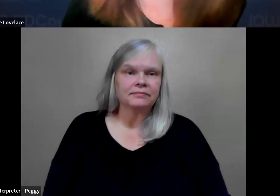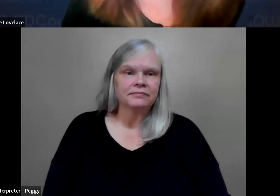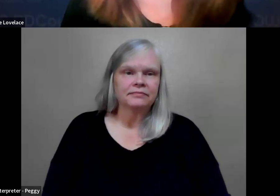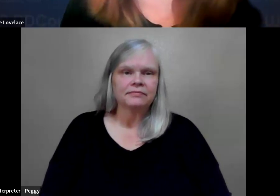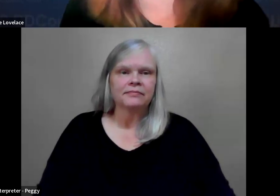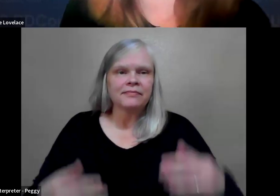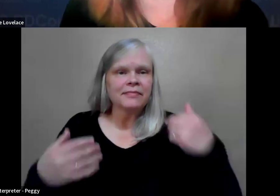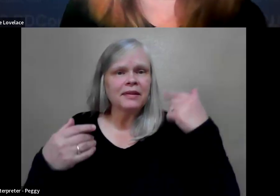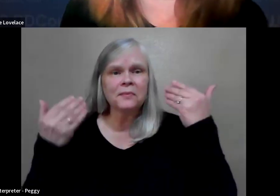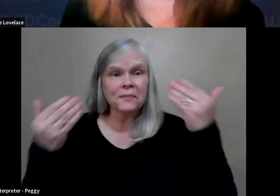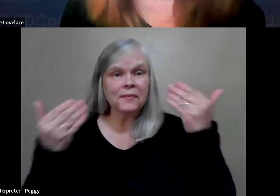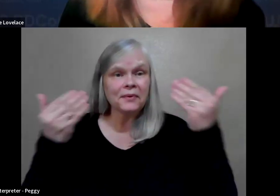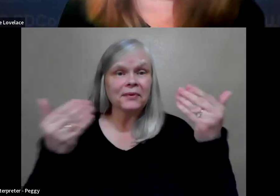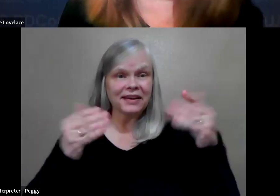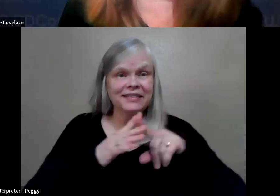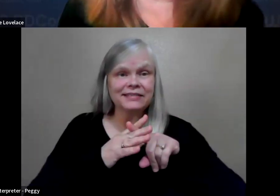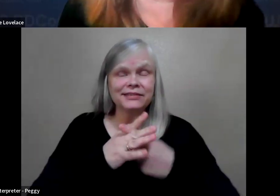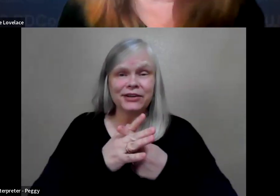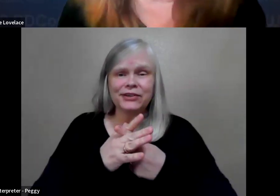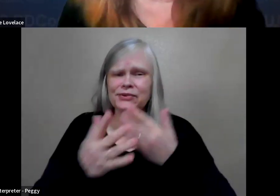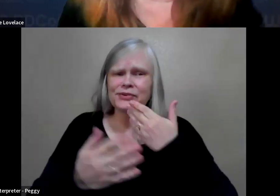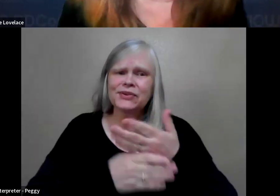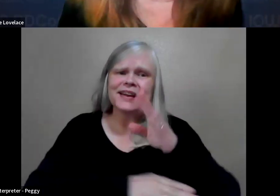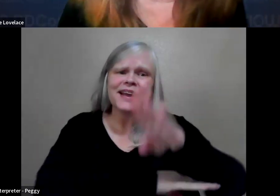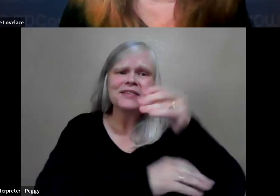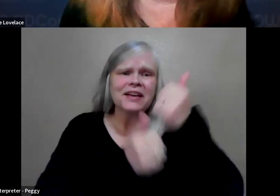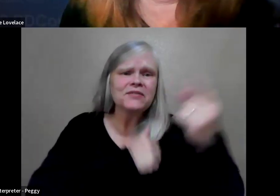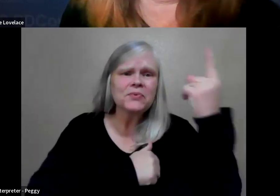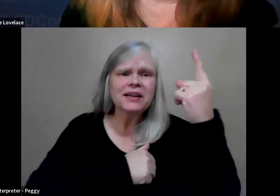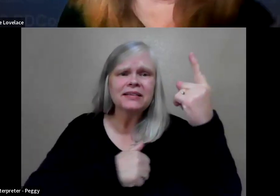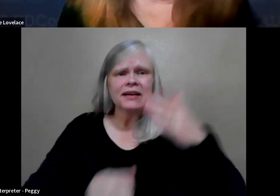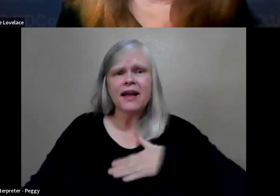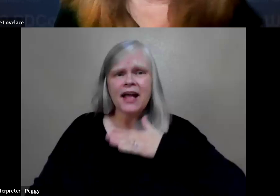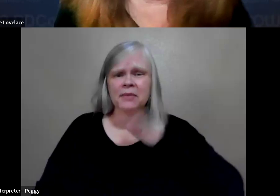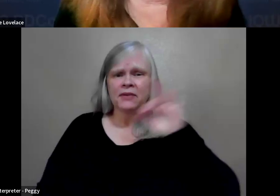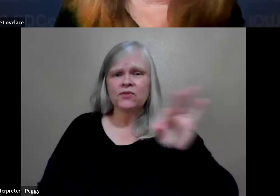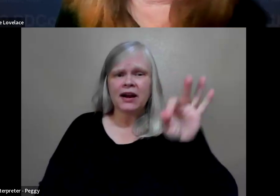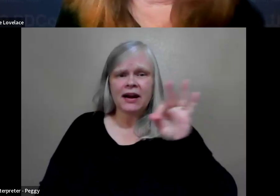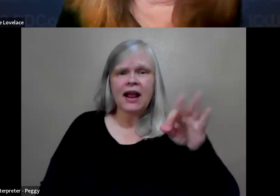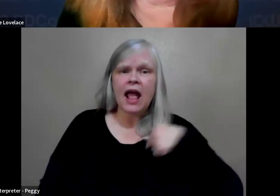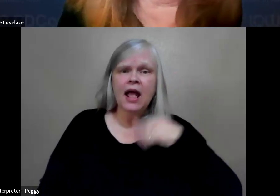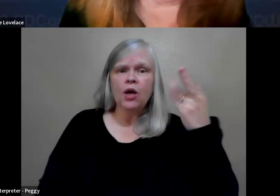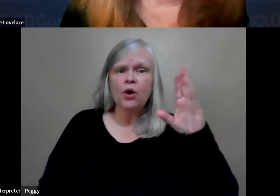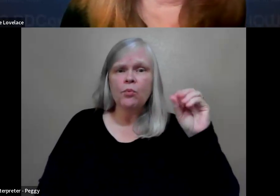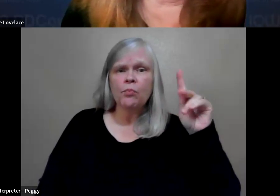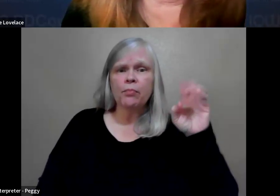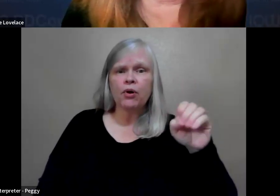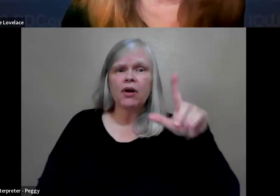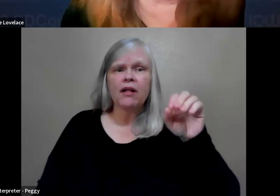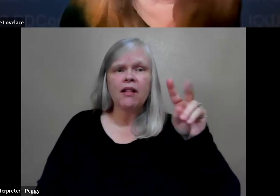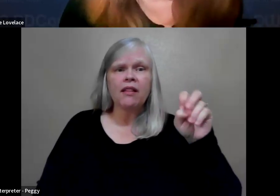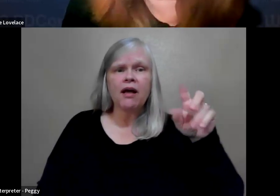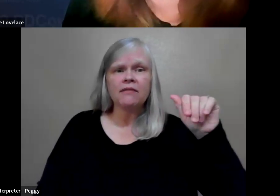I think we'll go ahead and get started. Good afternoon, everybody. Happy Friday. I'm Brooke Lovelace with the Iowa Developmental